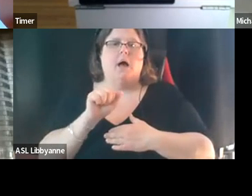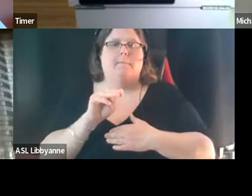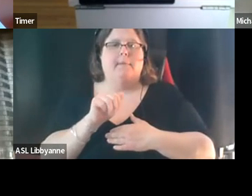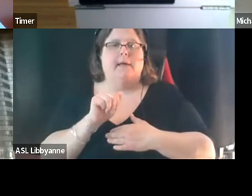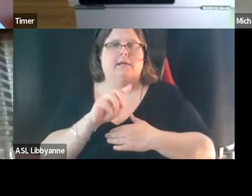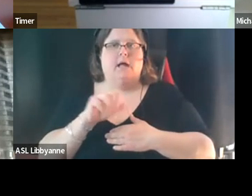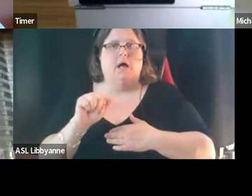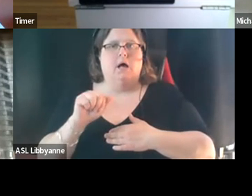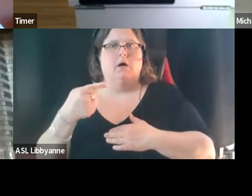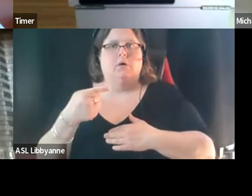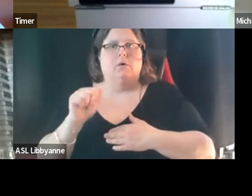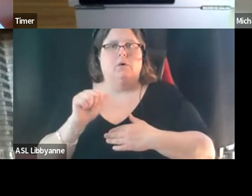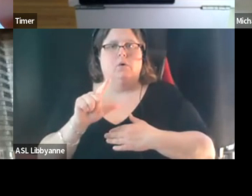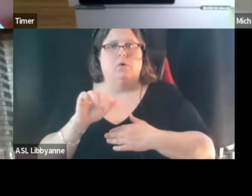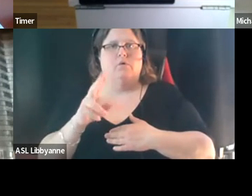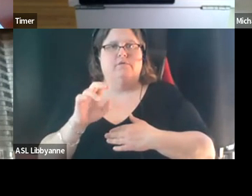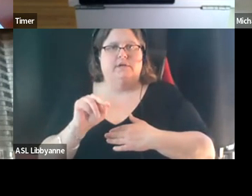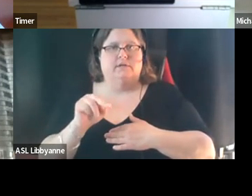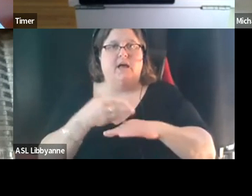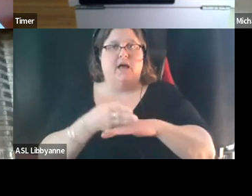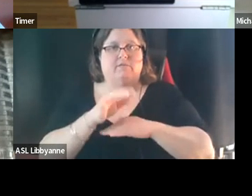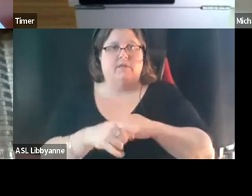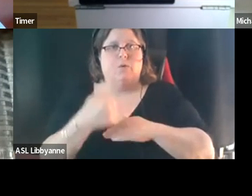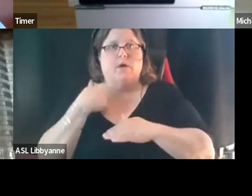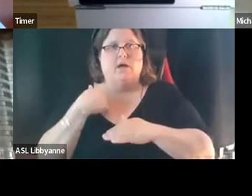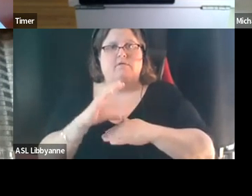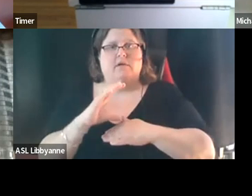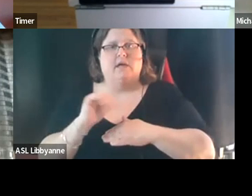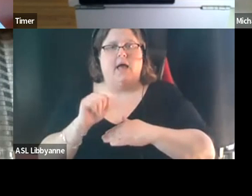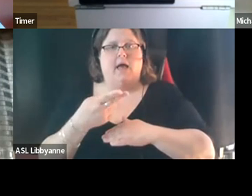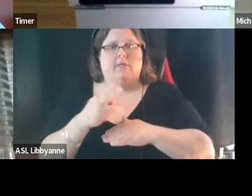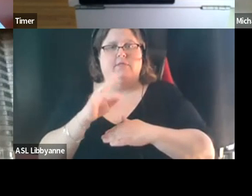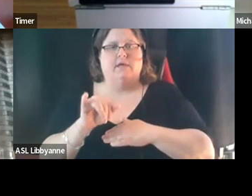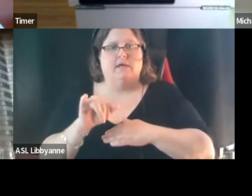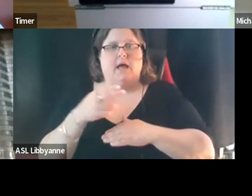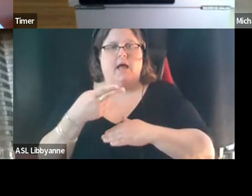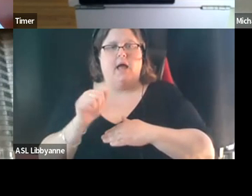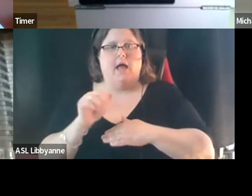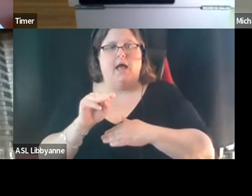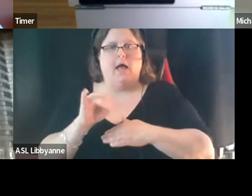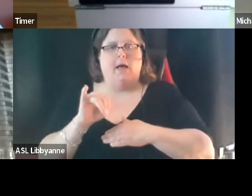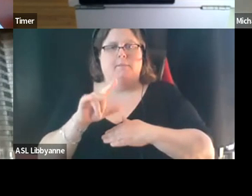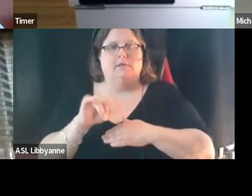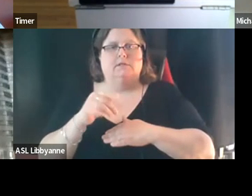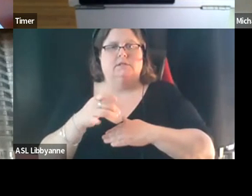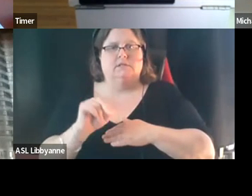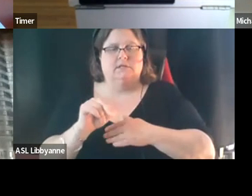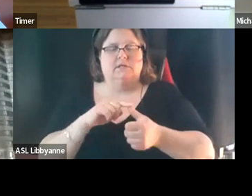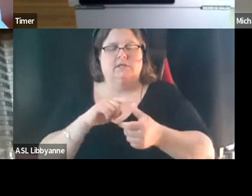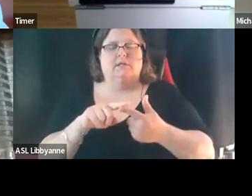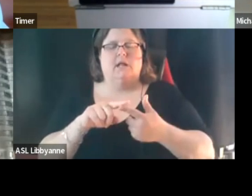after Amanda, we have Kathy Hamilton, Donna Lashes, Irmaris